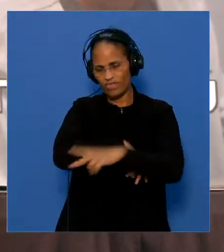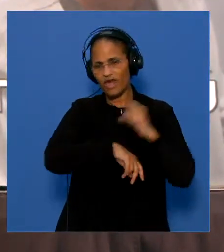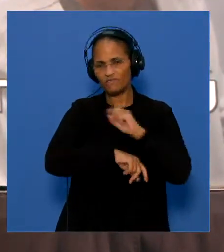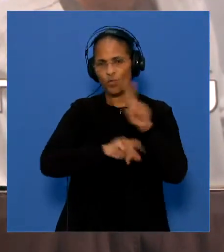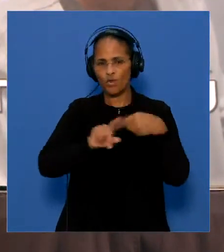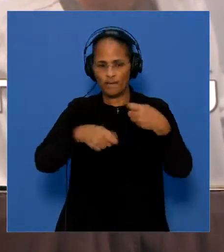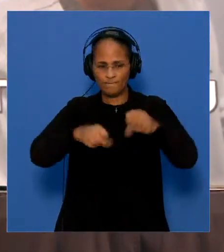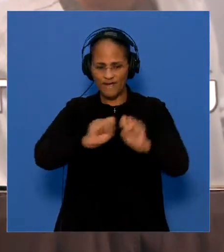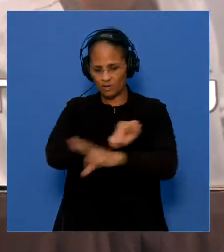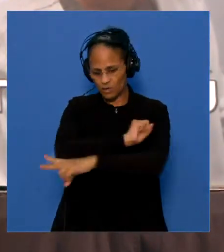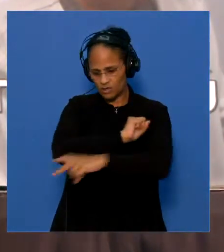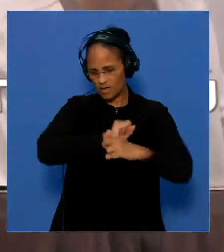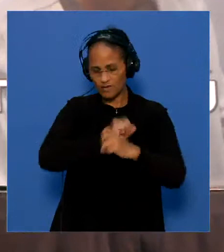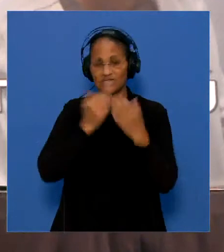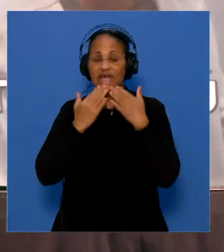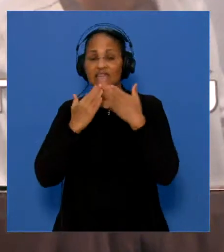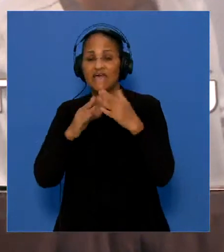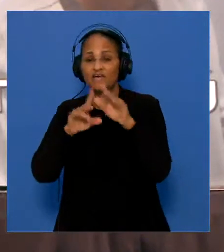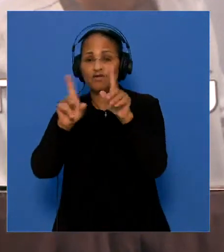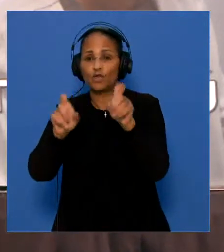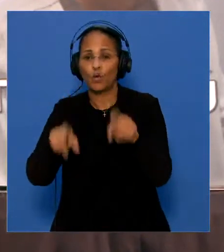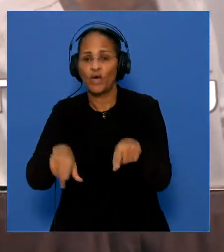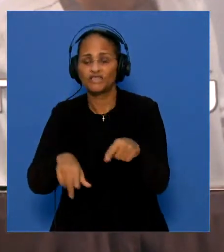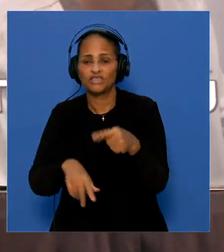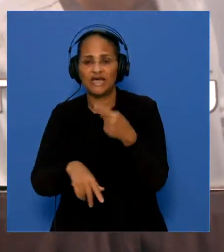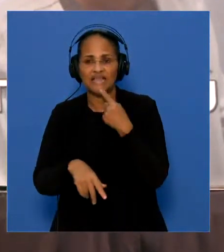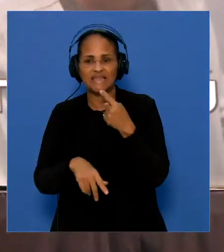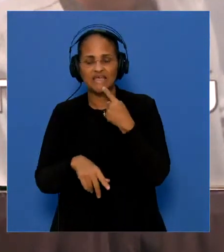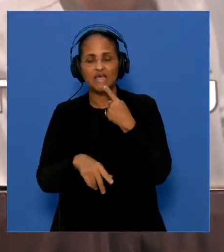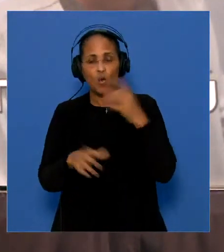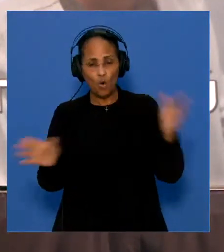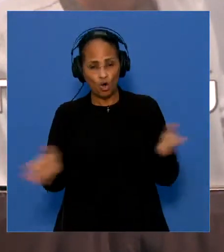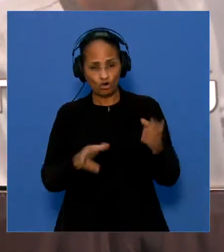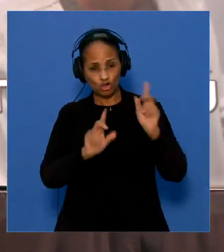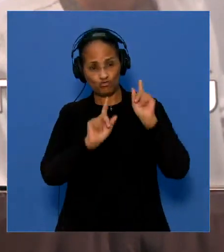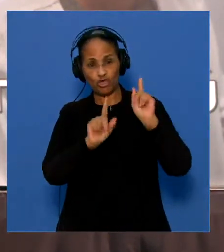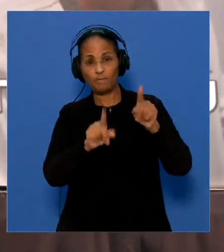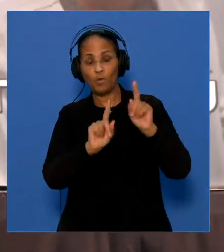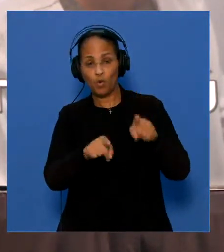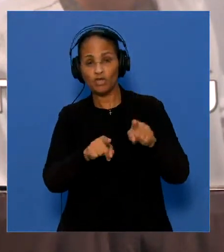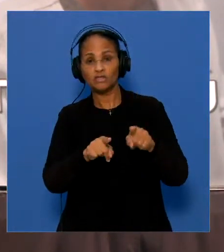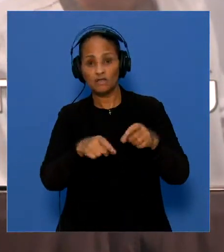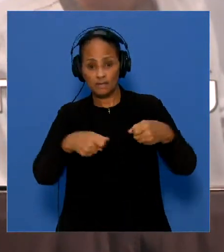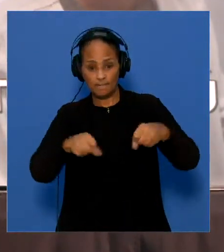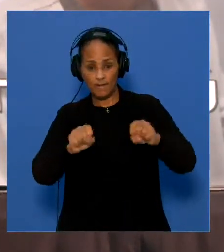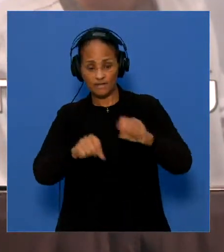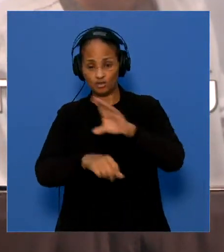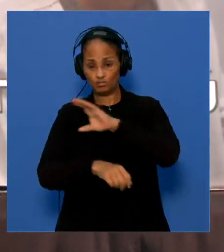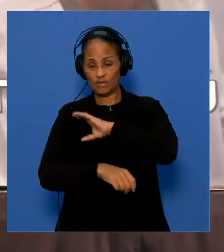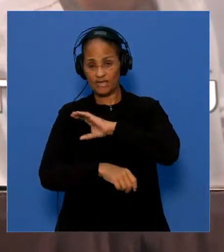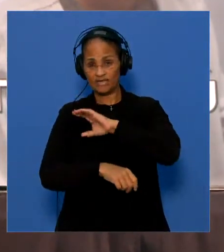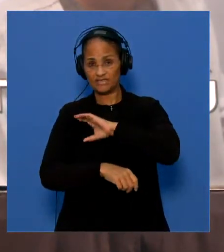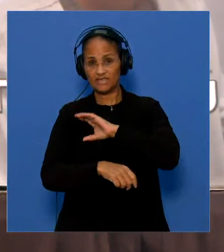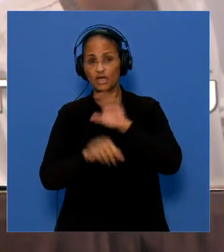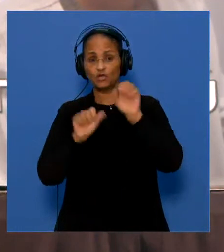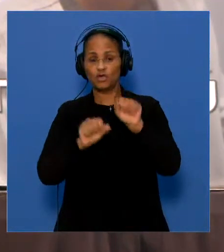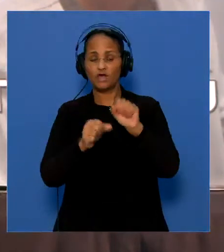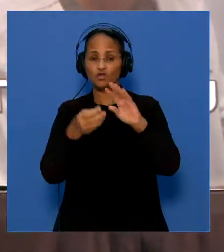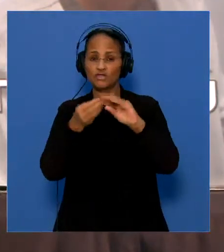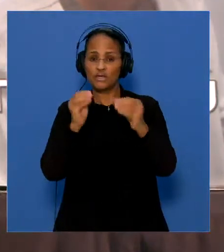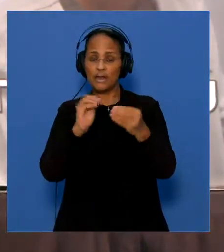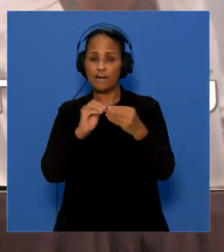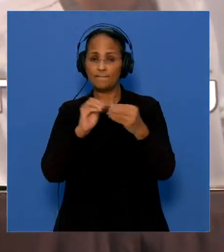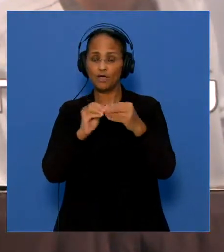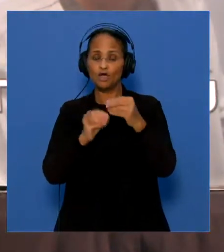Surely. Thank you for the question, Maya. I would encourage them to report the cycle center to the police, and you can use their number, which